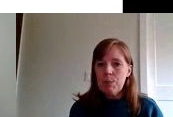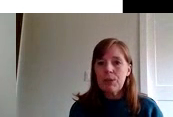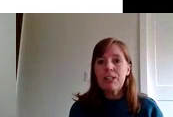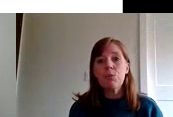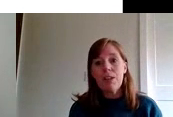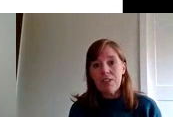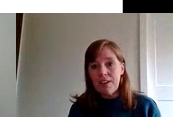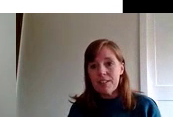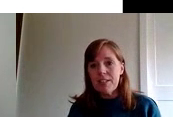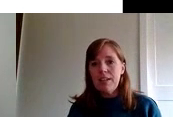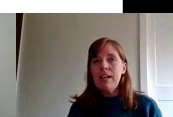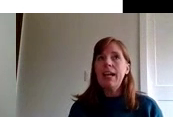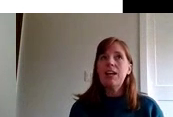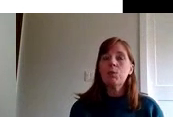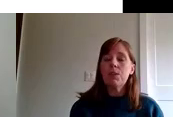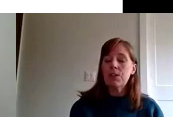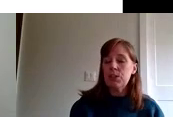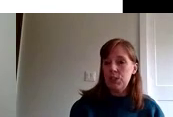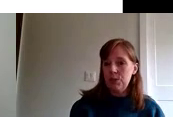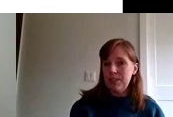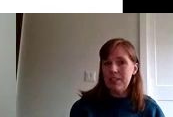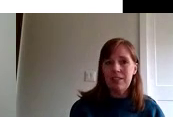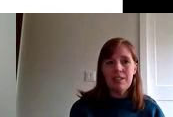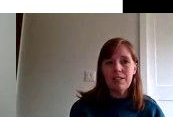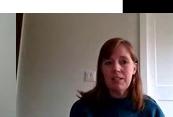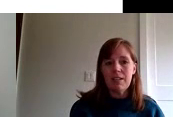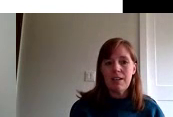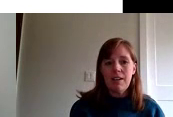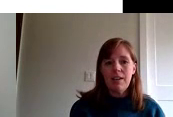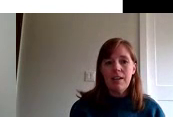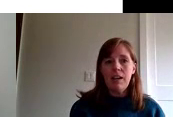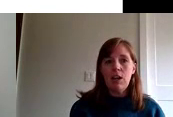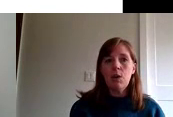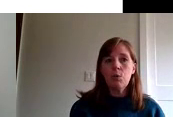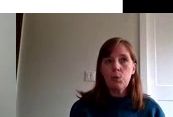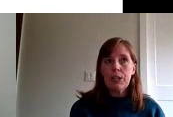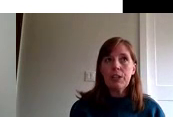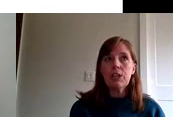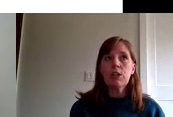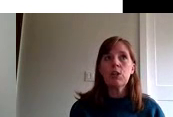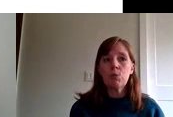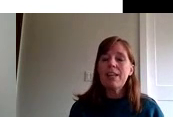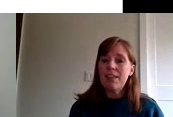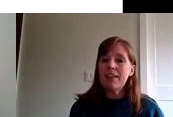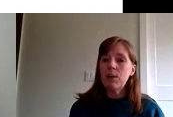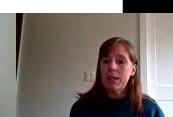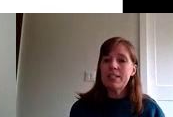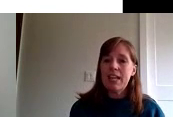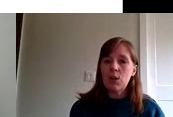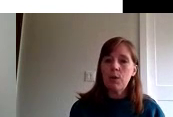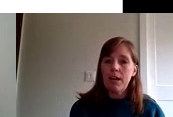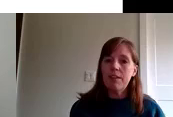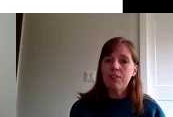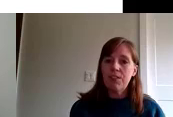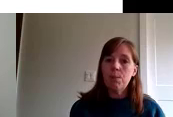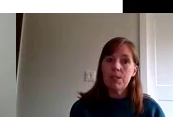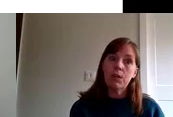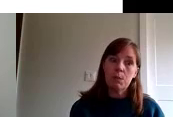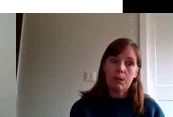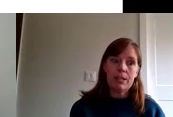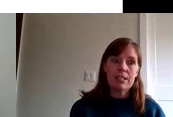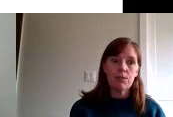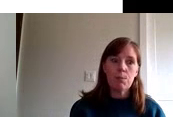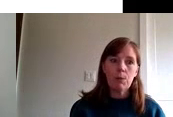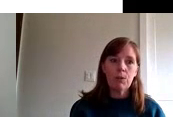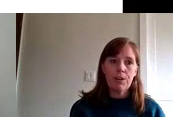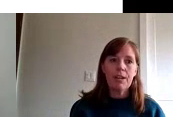into the experience with us and with our students is a really great thing that we can take away from this